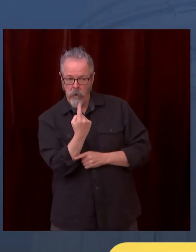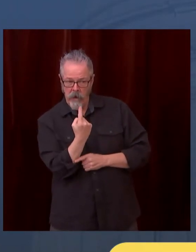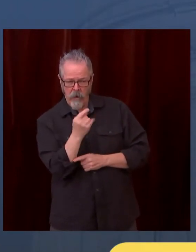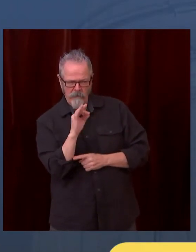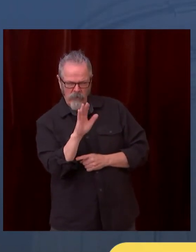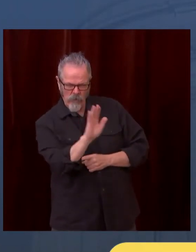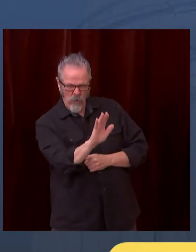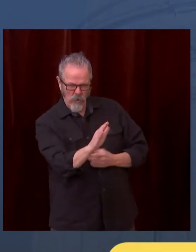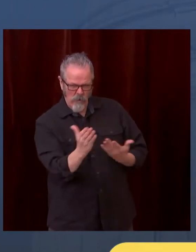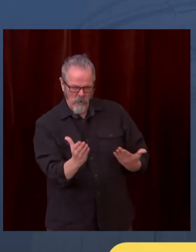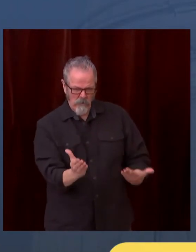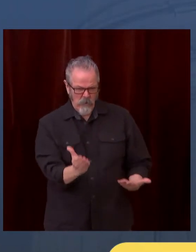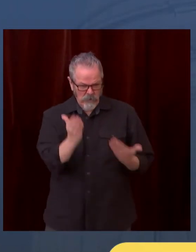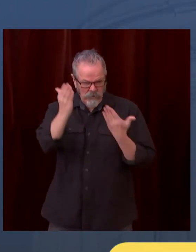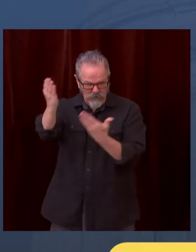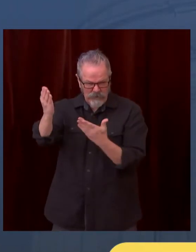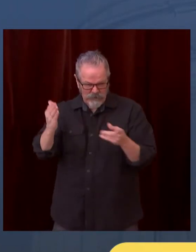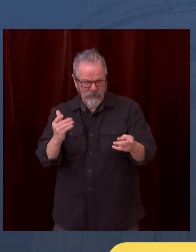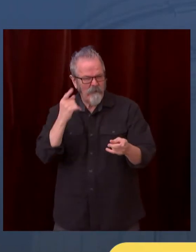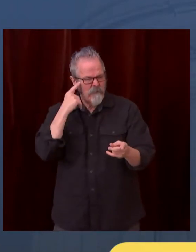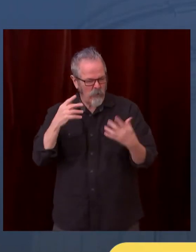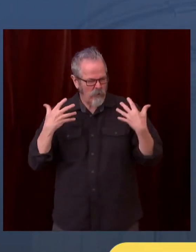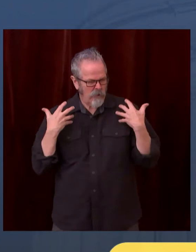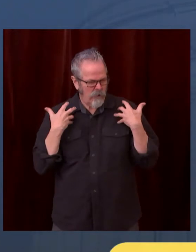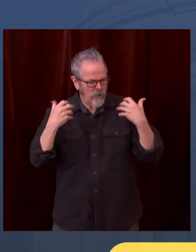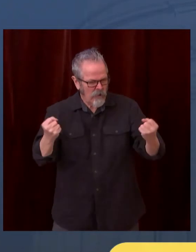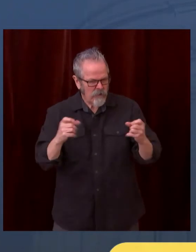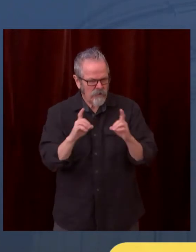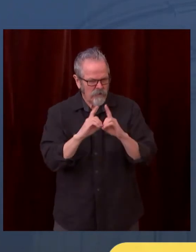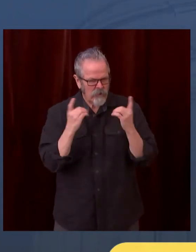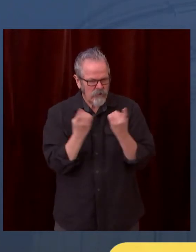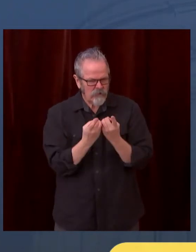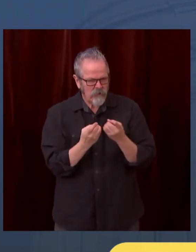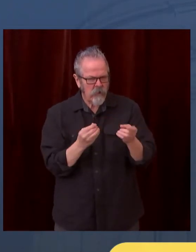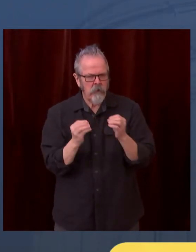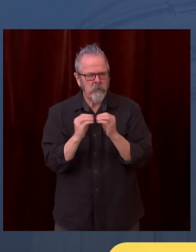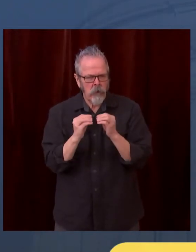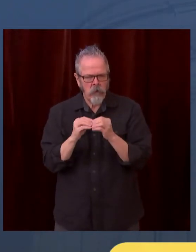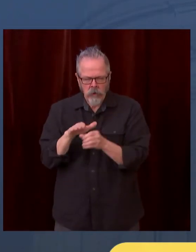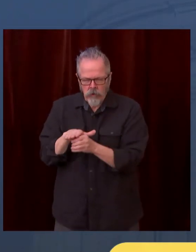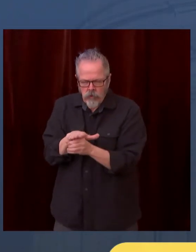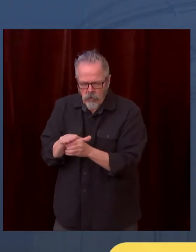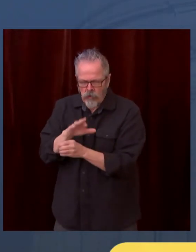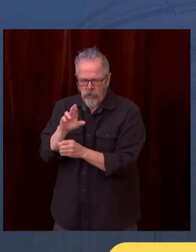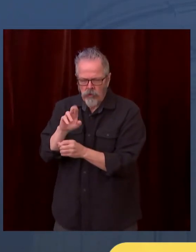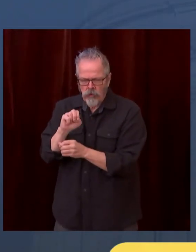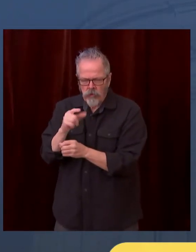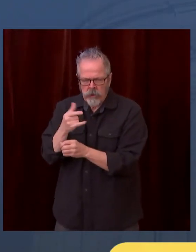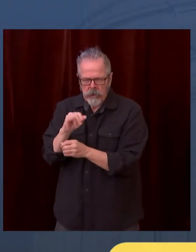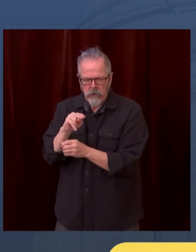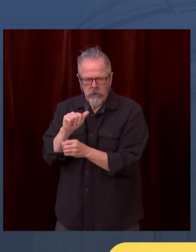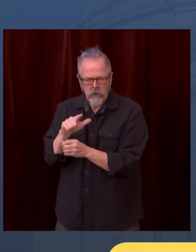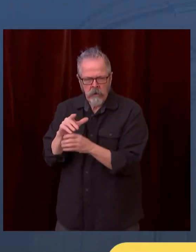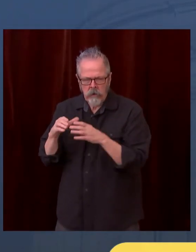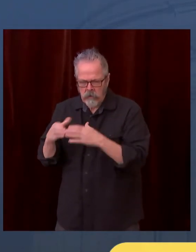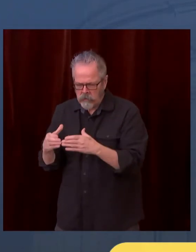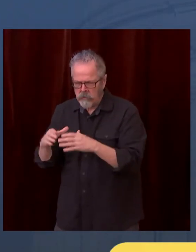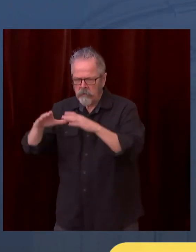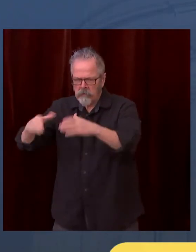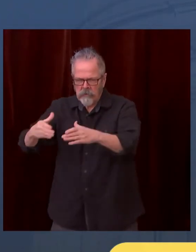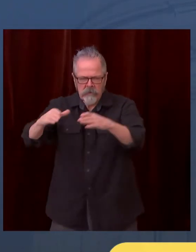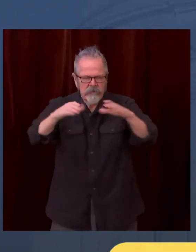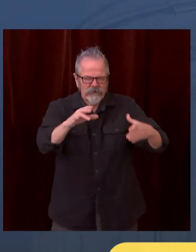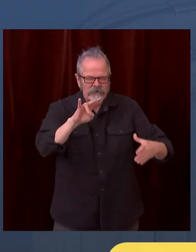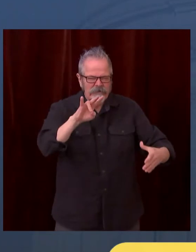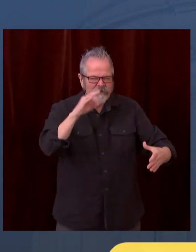districts and kind of more of a regionalized approach. So that proposal has changed slightly, so it would create